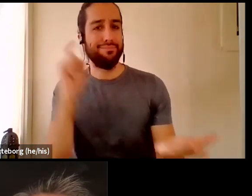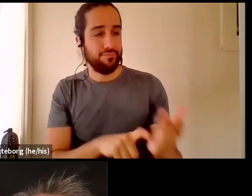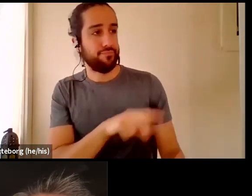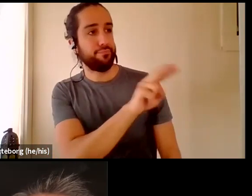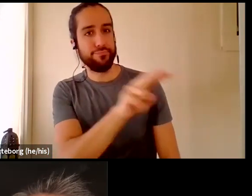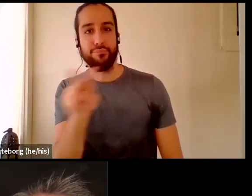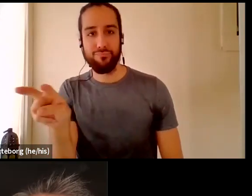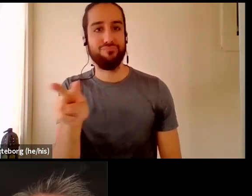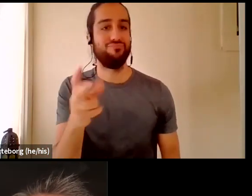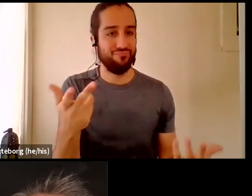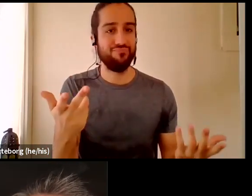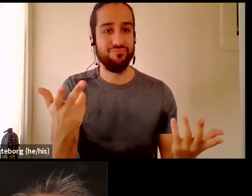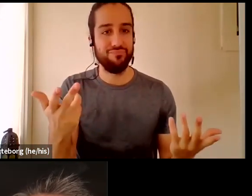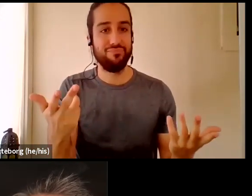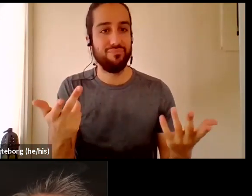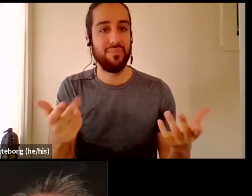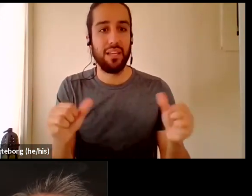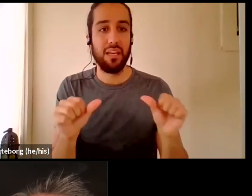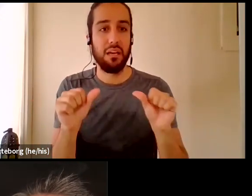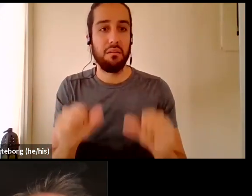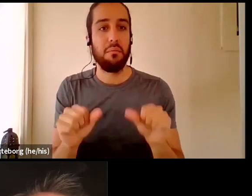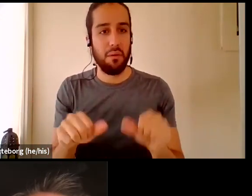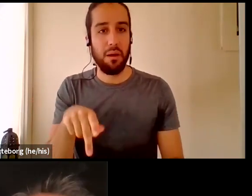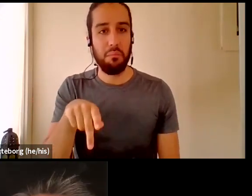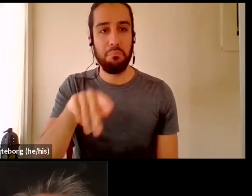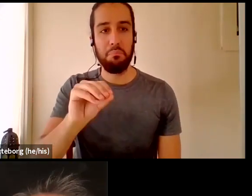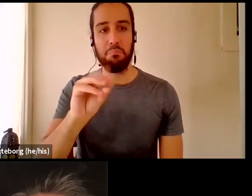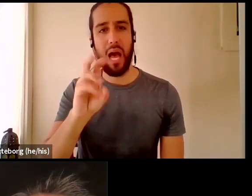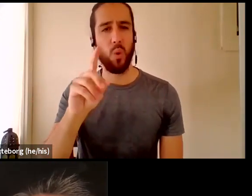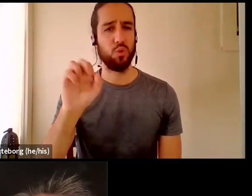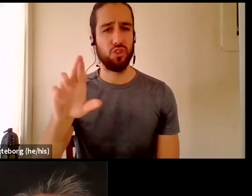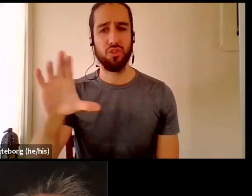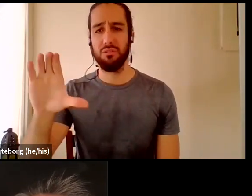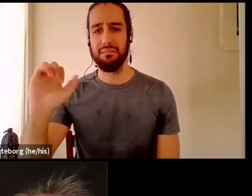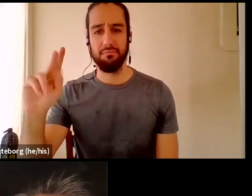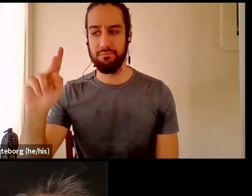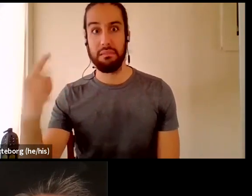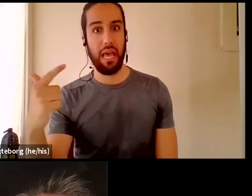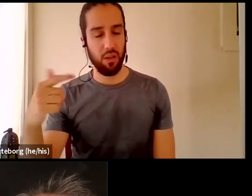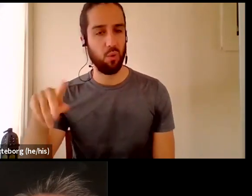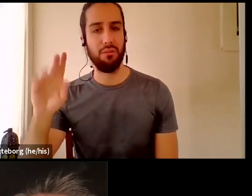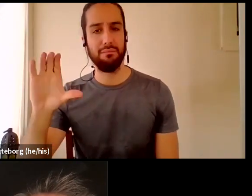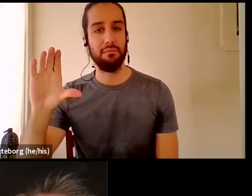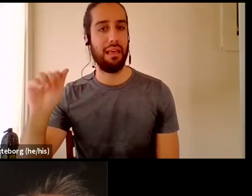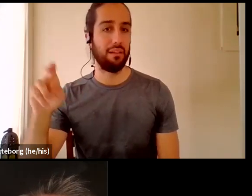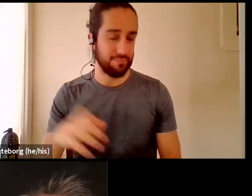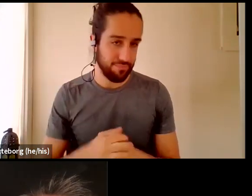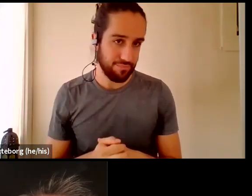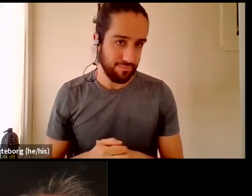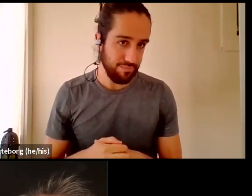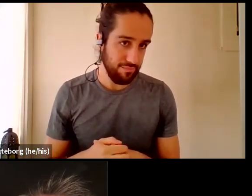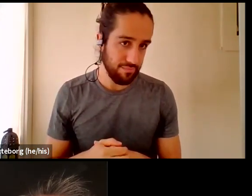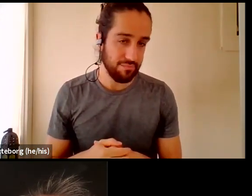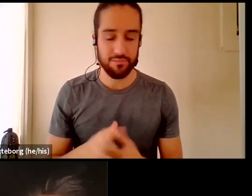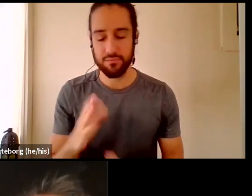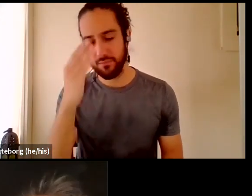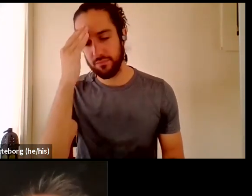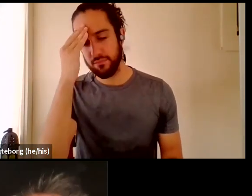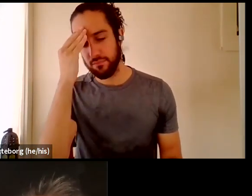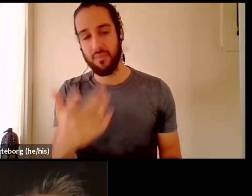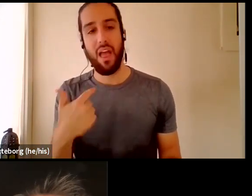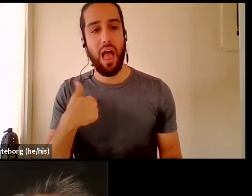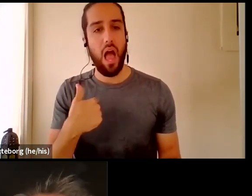being a powder keg, you know? And so in this moment, like, you know, I was raised of service. Like,